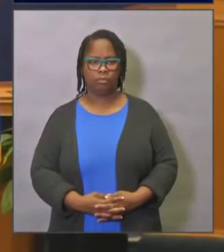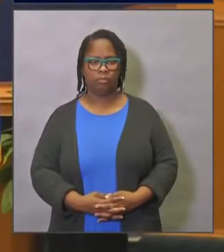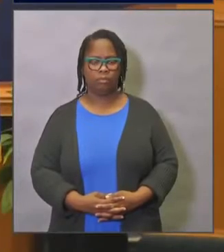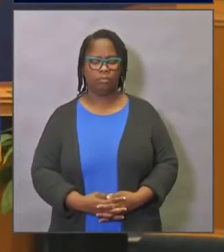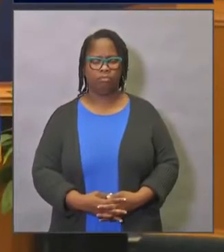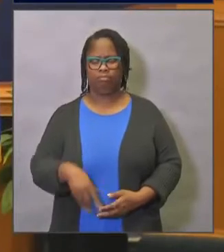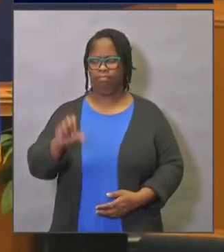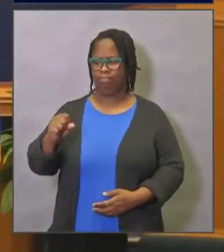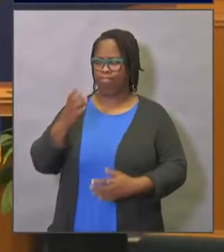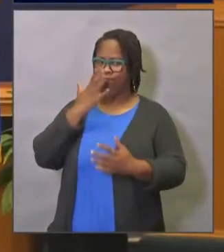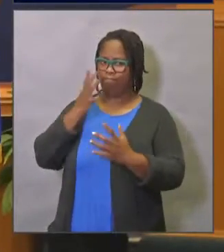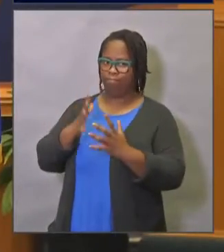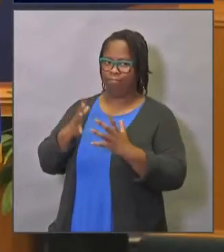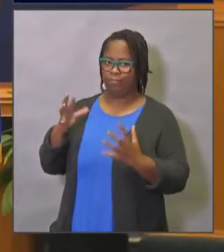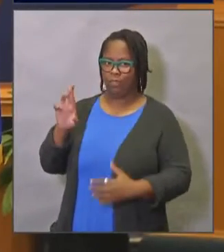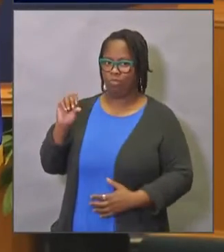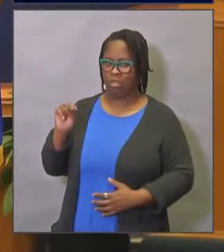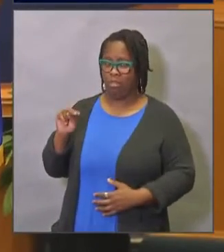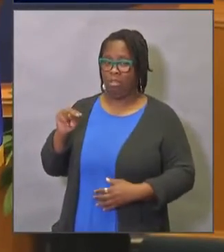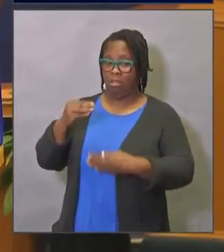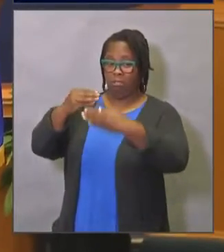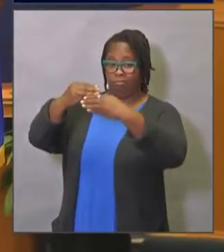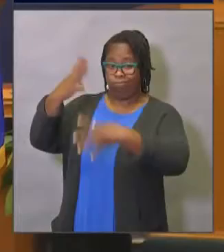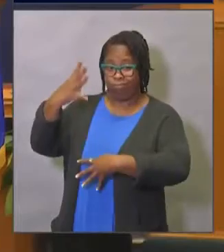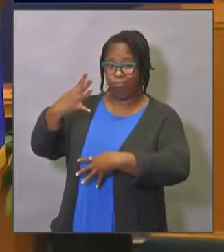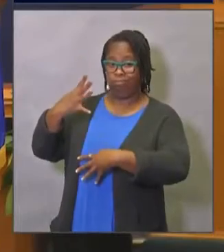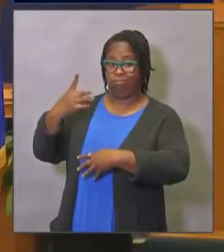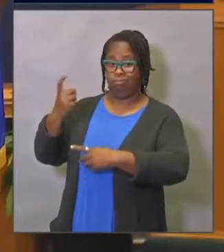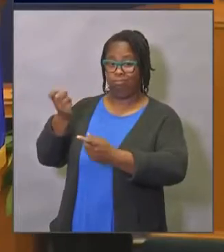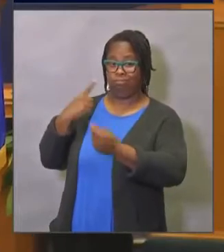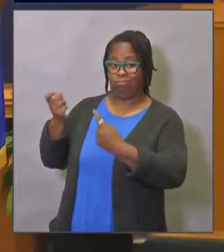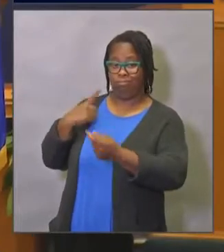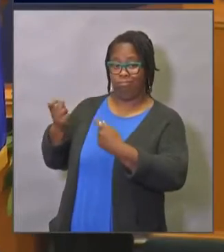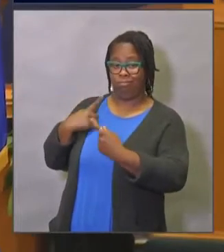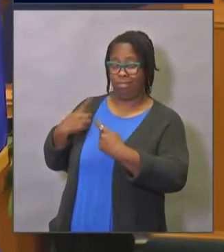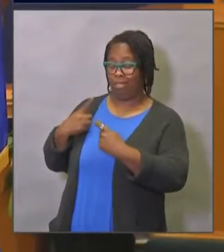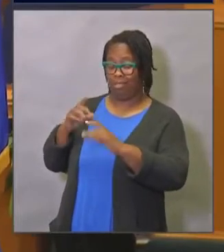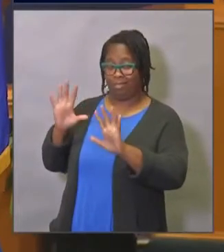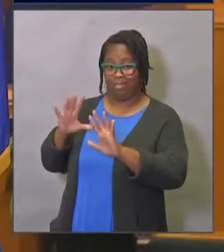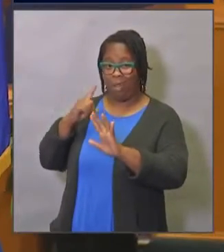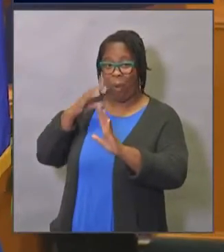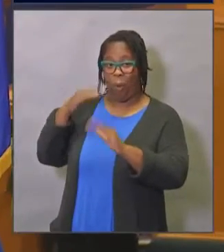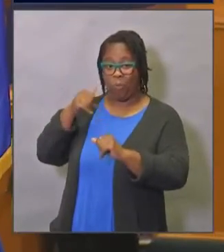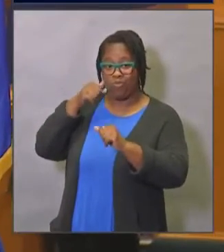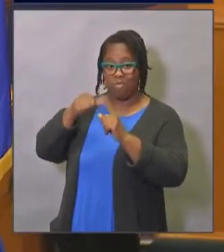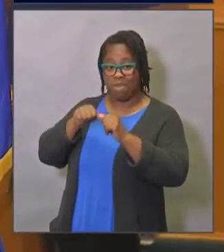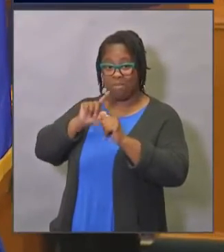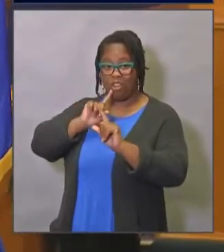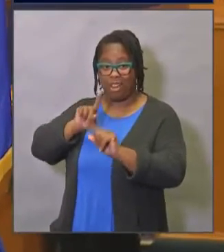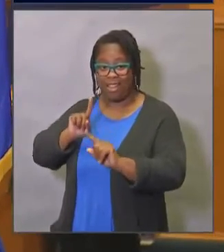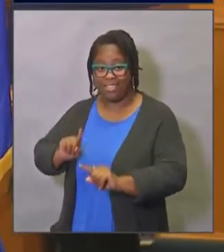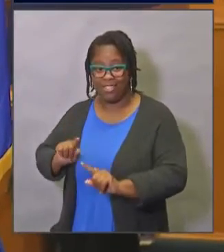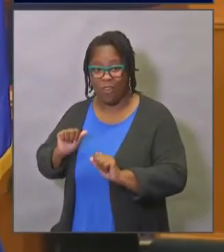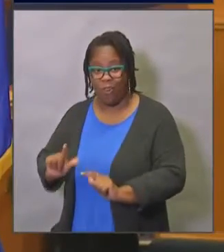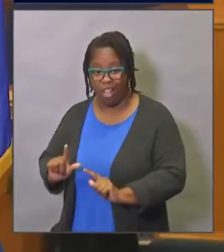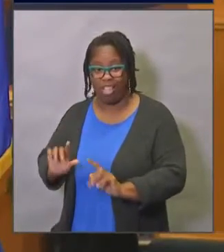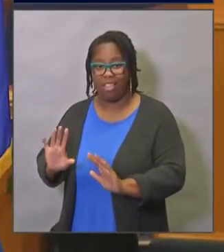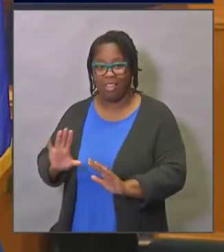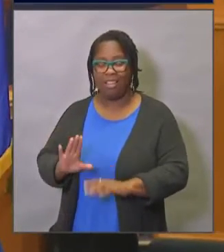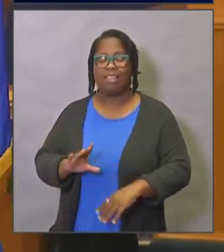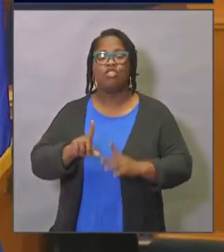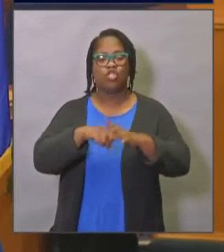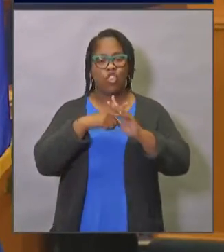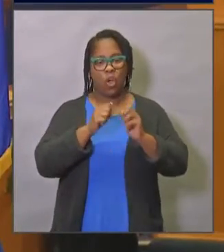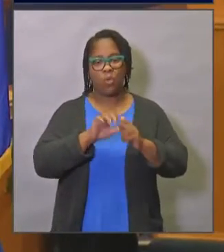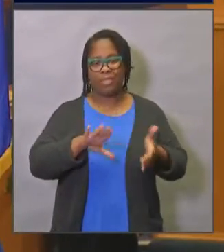Yeah, thanks a lot, Ron. It's a lot of questions. I hope we get to. I hope we're going to remember all of them. But well, I'll start with deaths, and